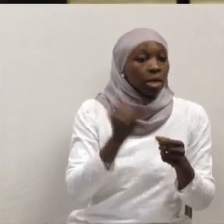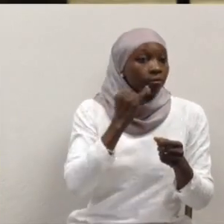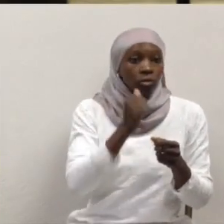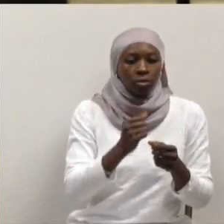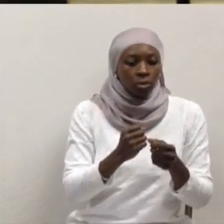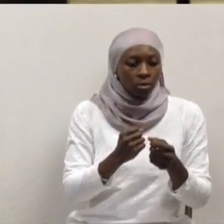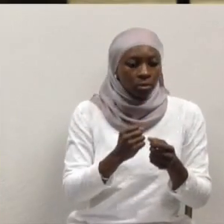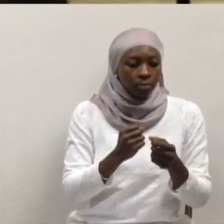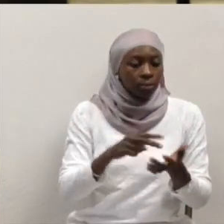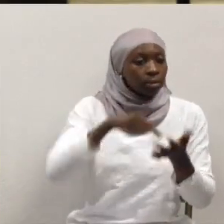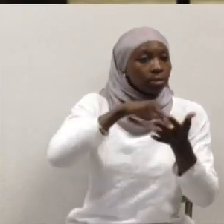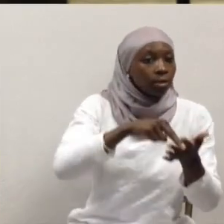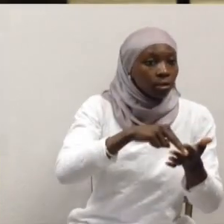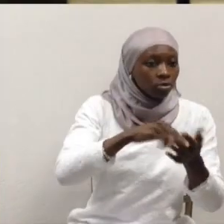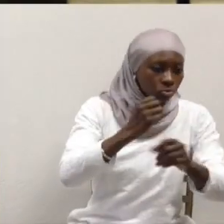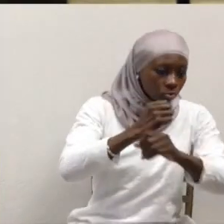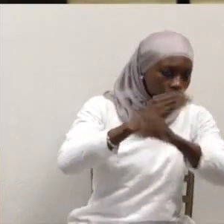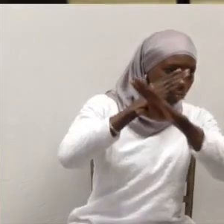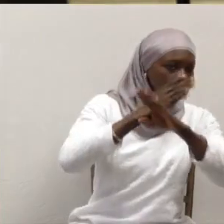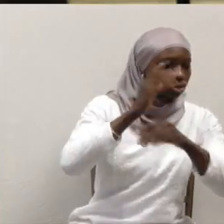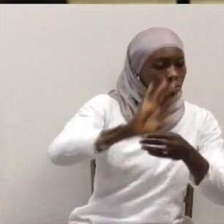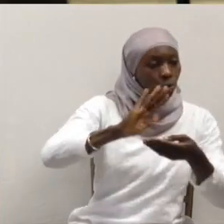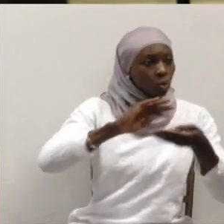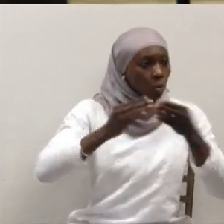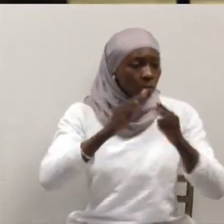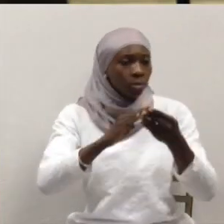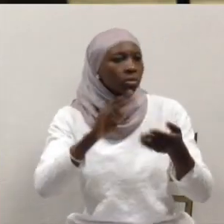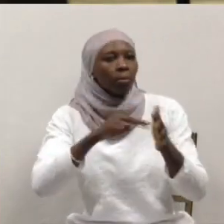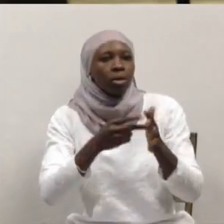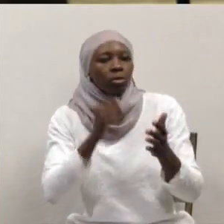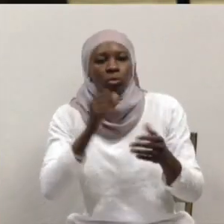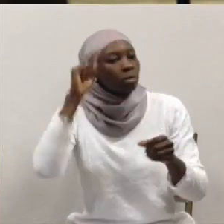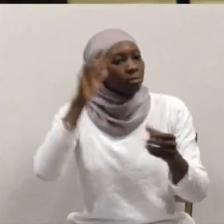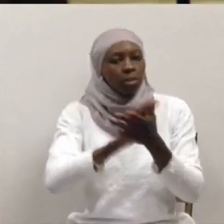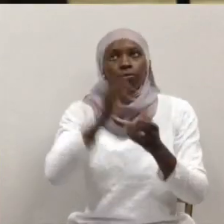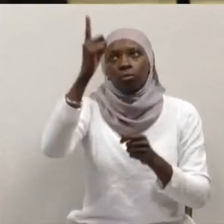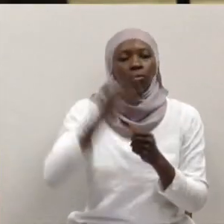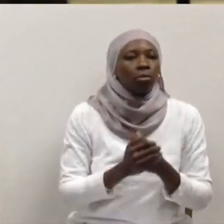defense means you don't believe in Allah because you're violating His clear orders.